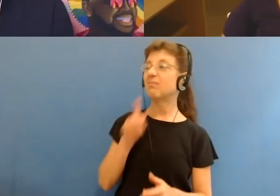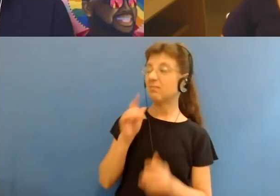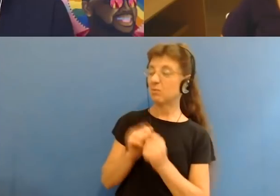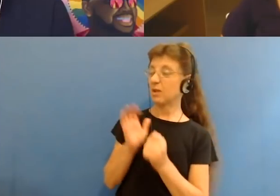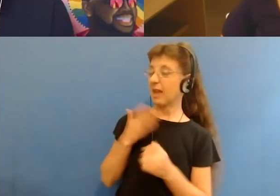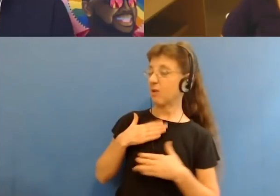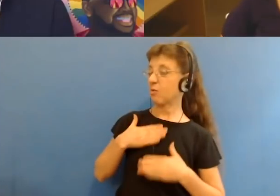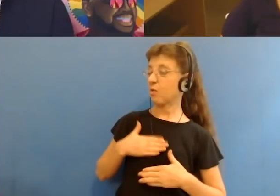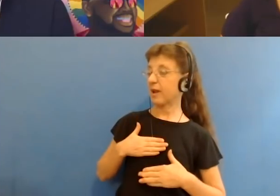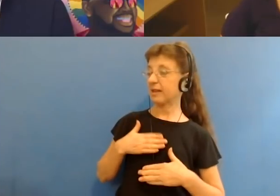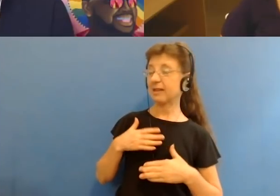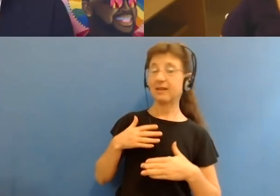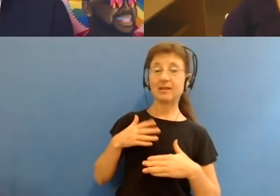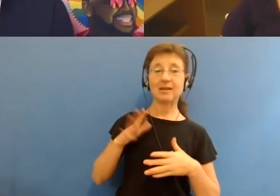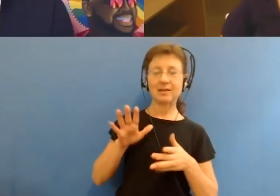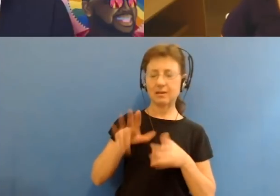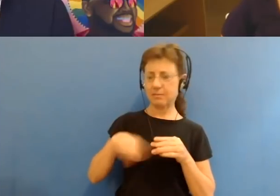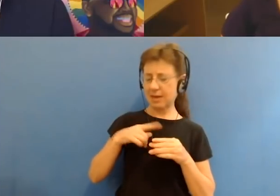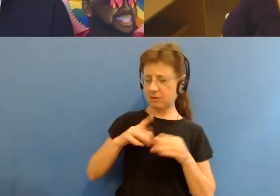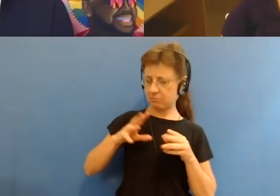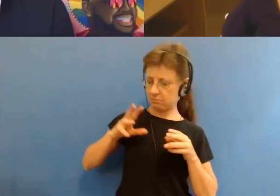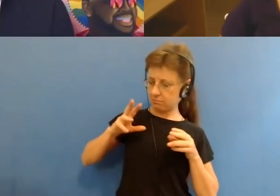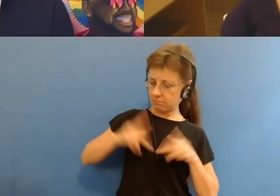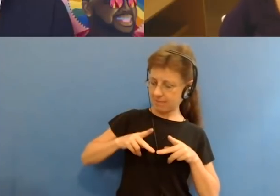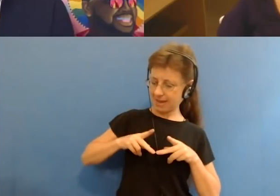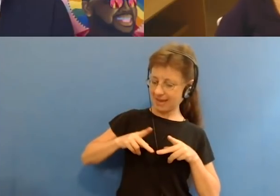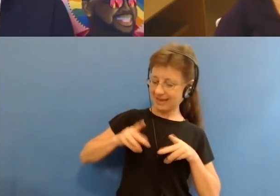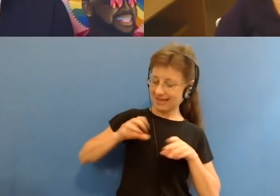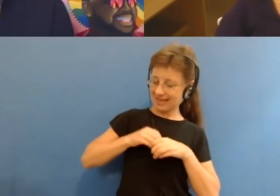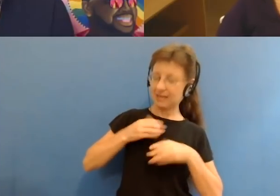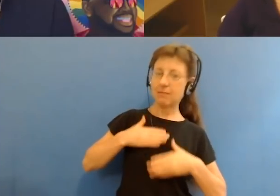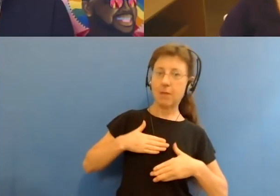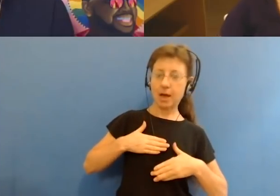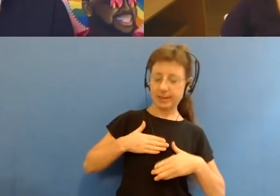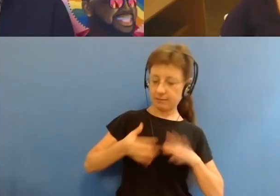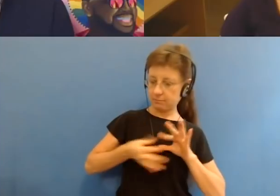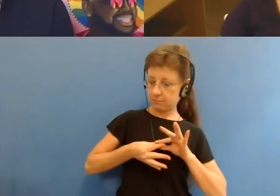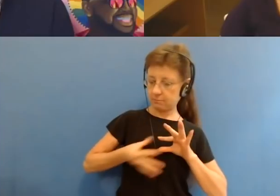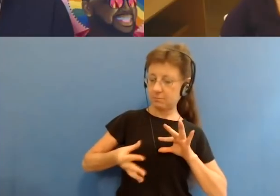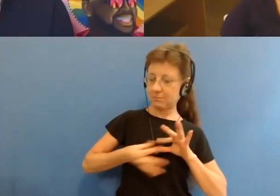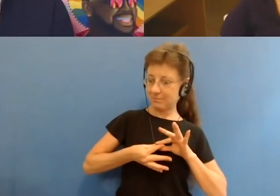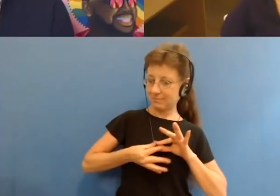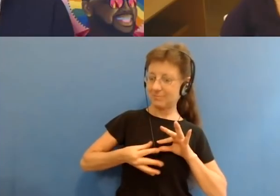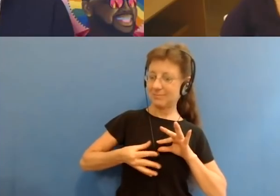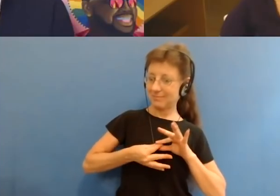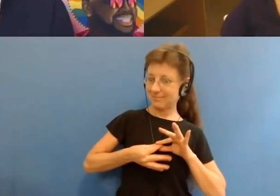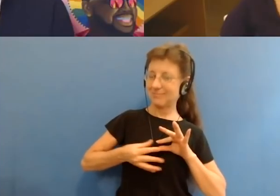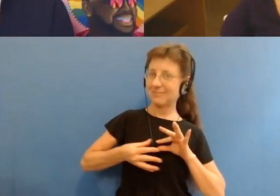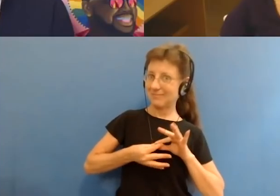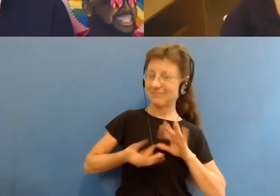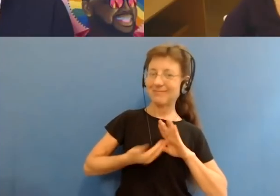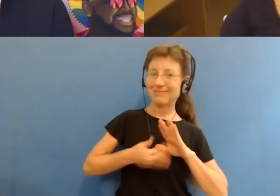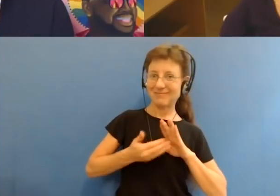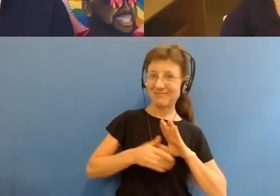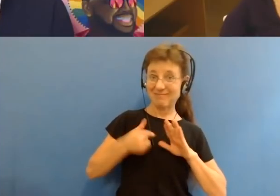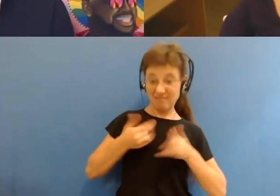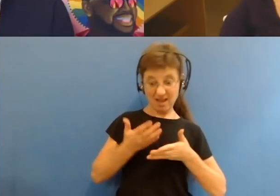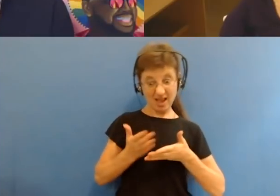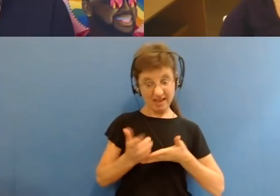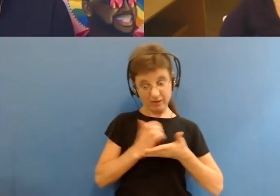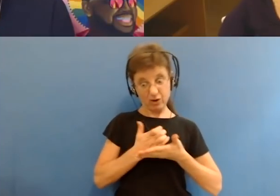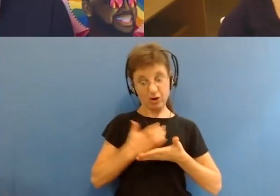can coming back over and over again, you know, because I've earned my right to this body. You know,